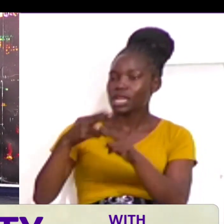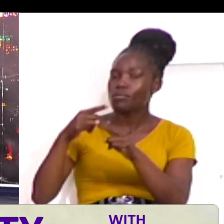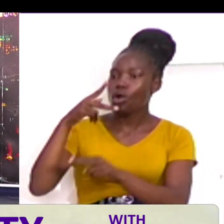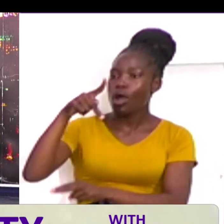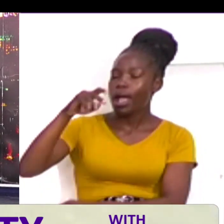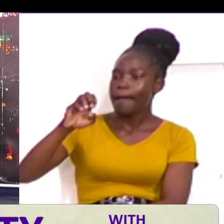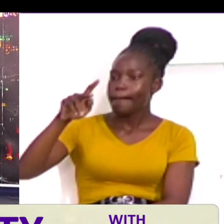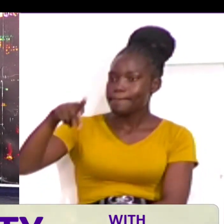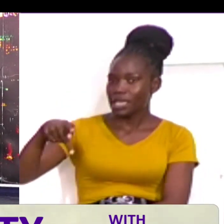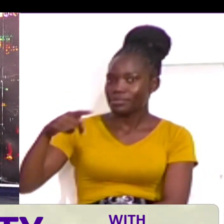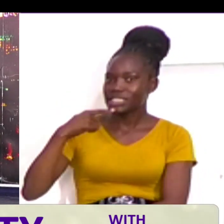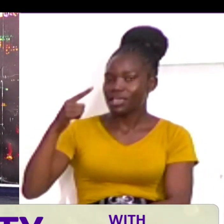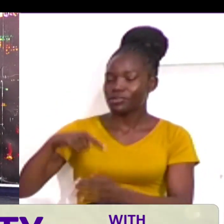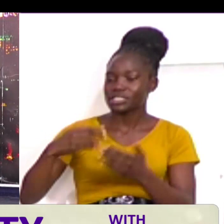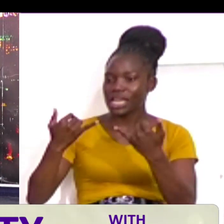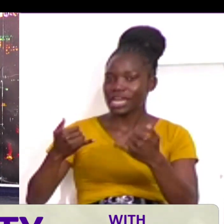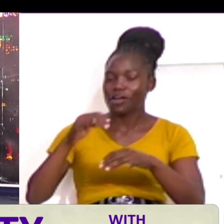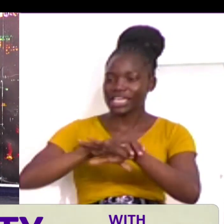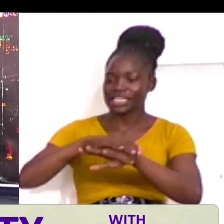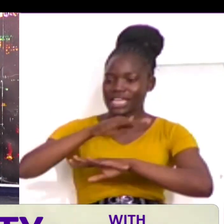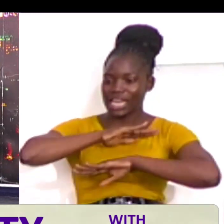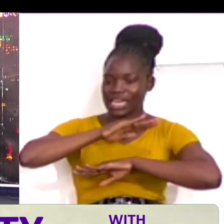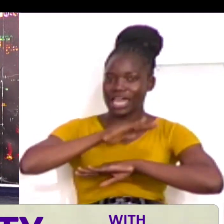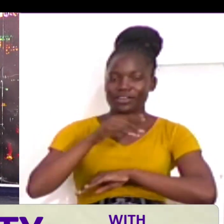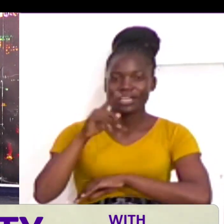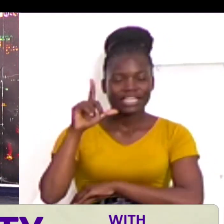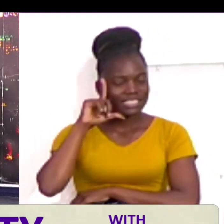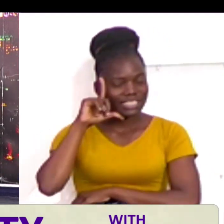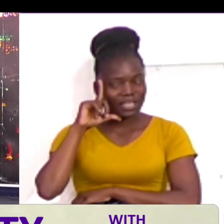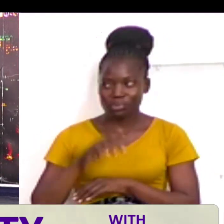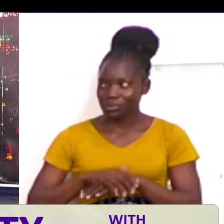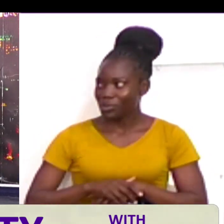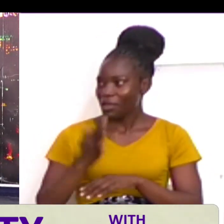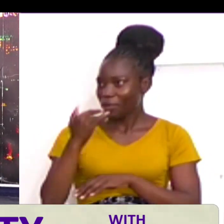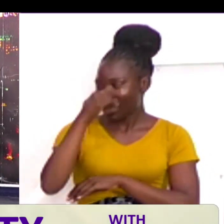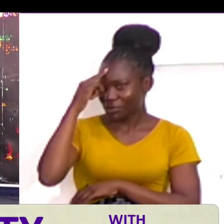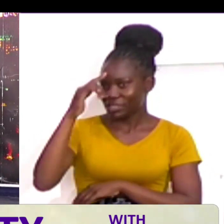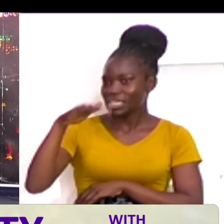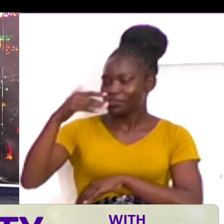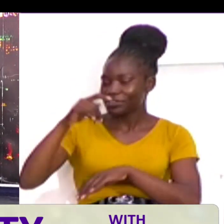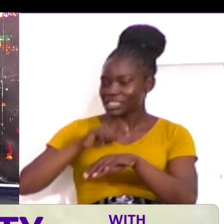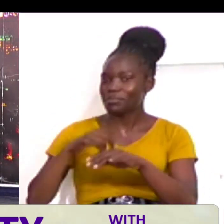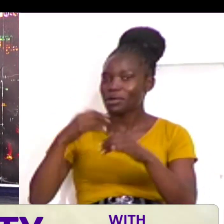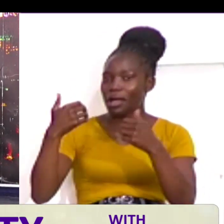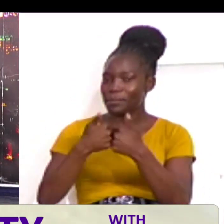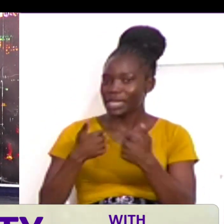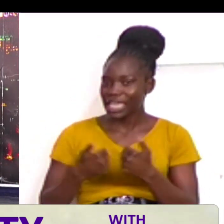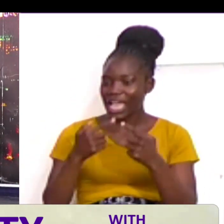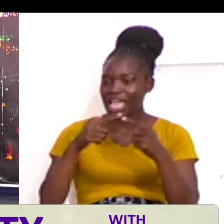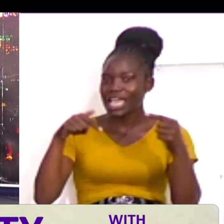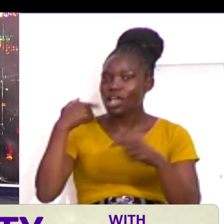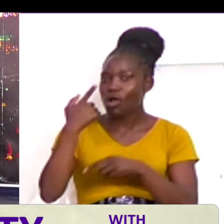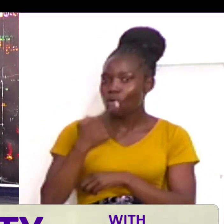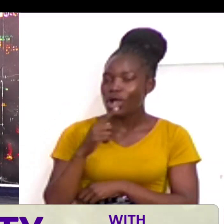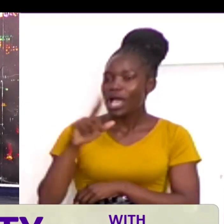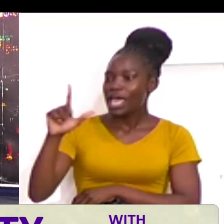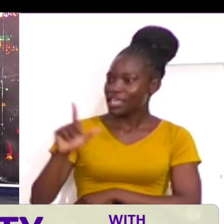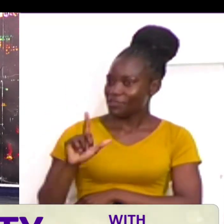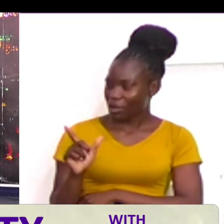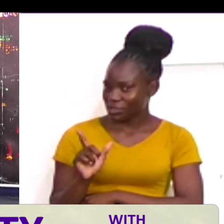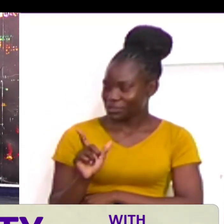will now get enough sleep. Yeah, because every time they are going to face Right. Liverpool tomorrow. Yeah. Dortmund,